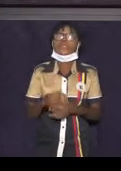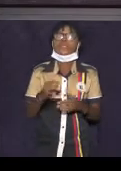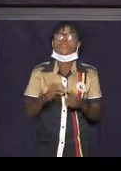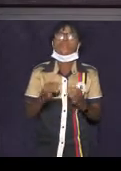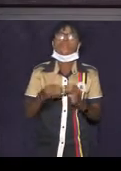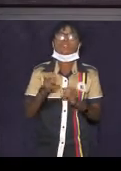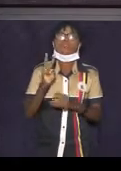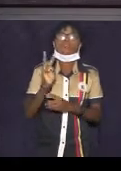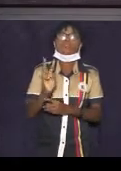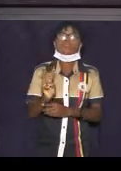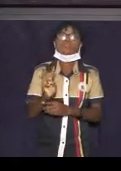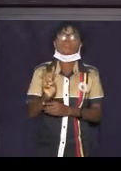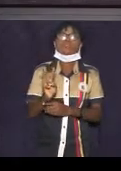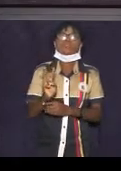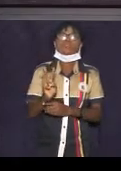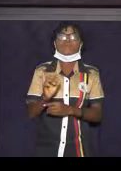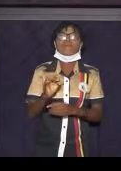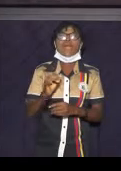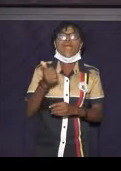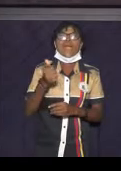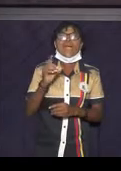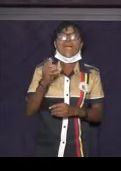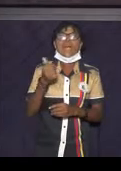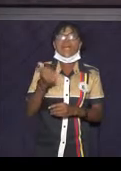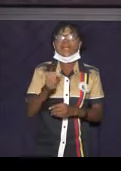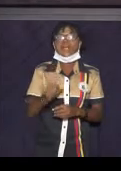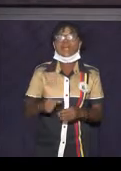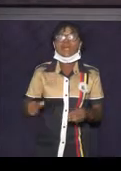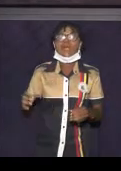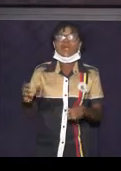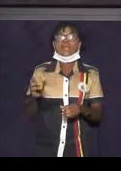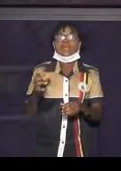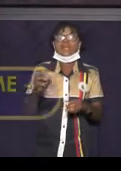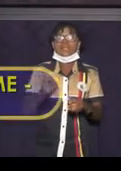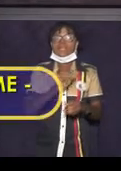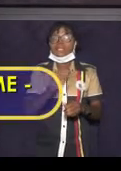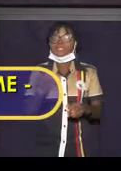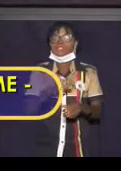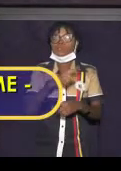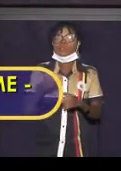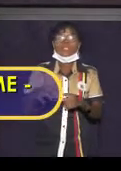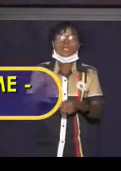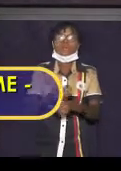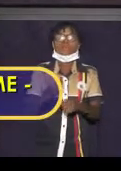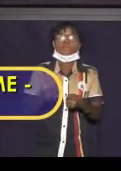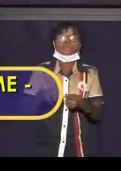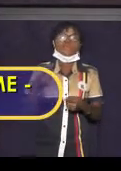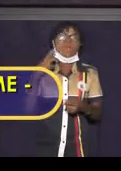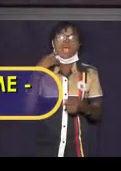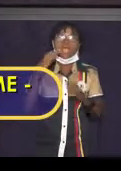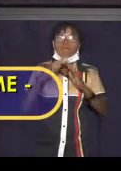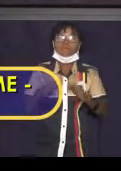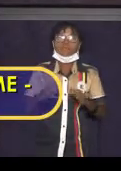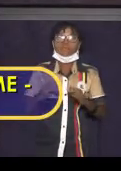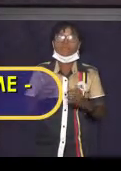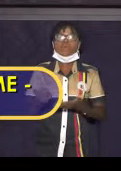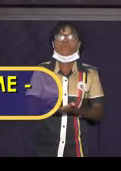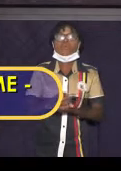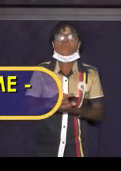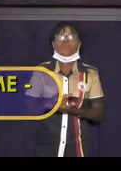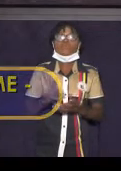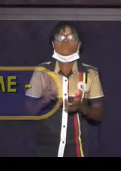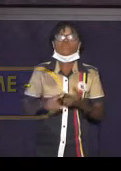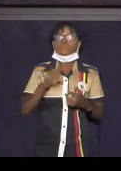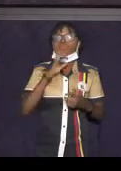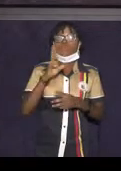Number 2. Ada dash when I got to our house. Cook. Cook to